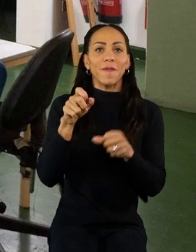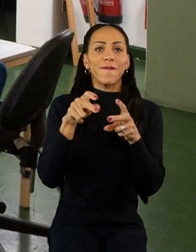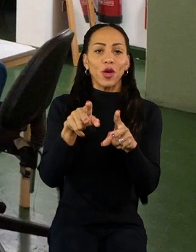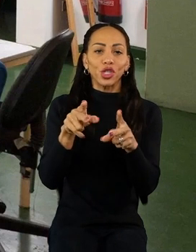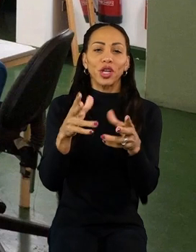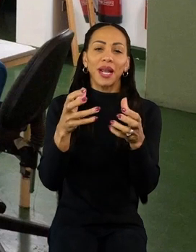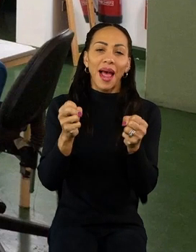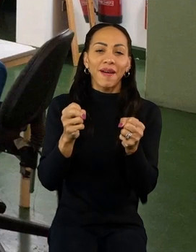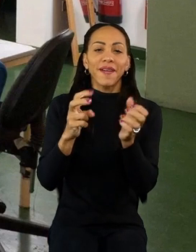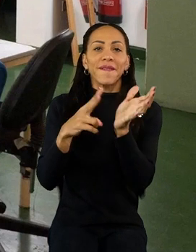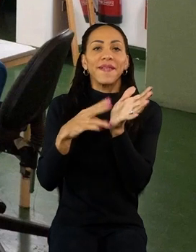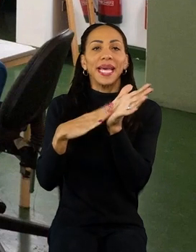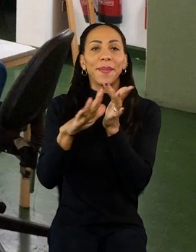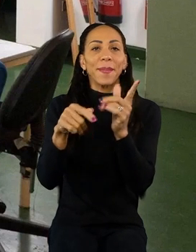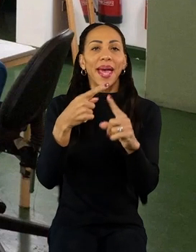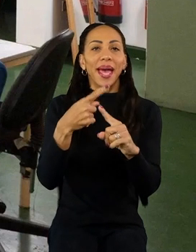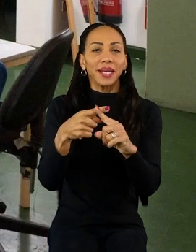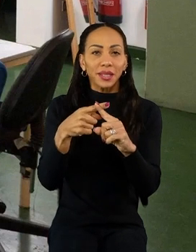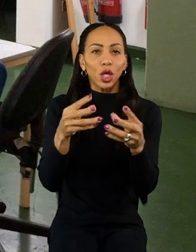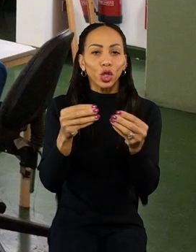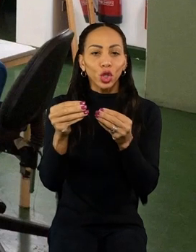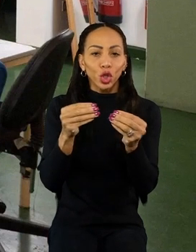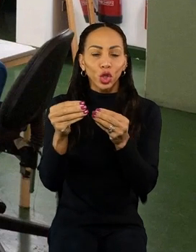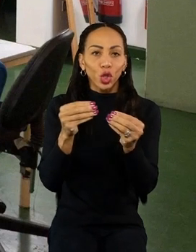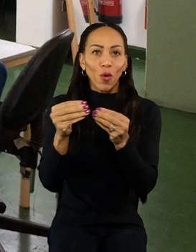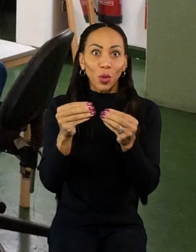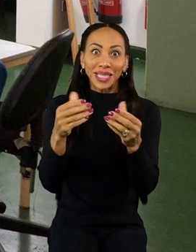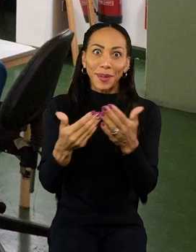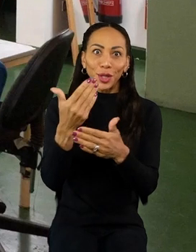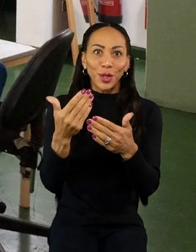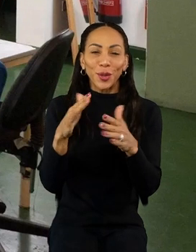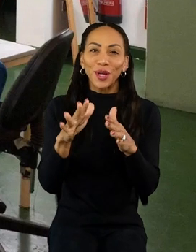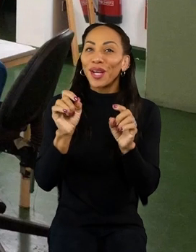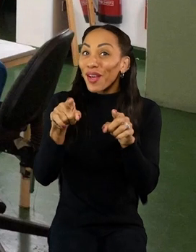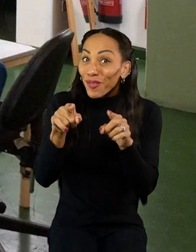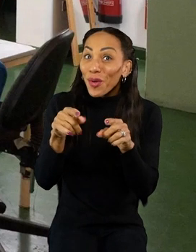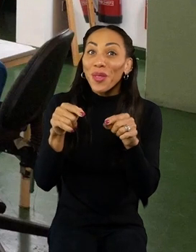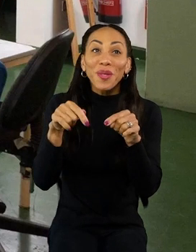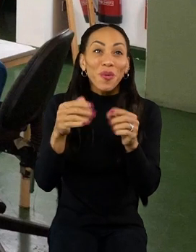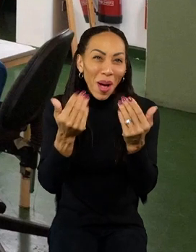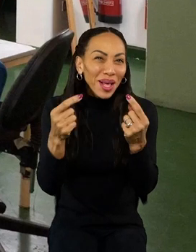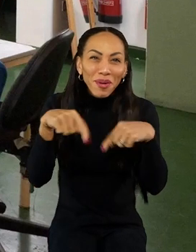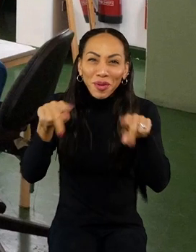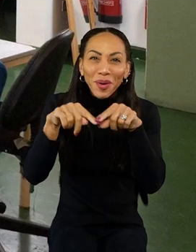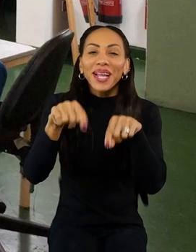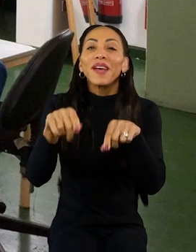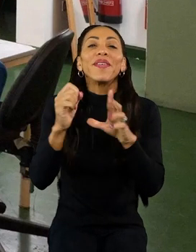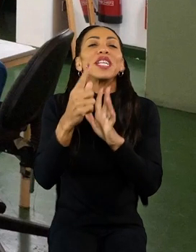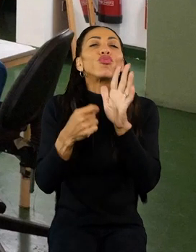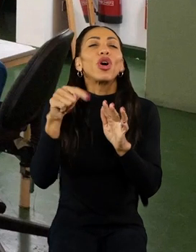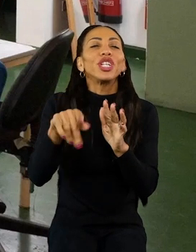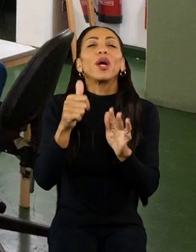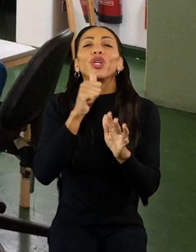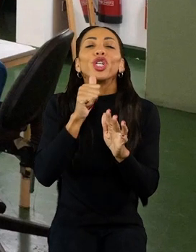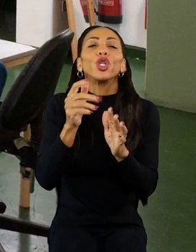Zoom version of vMix. So this is what we're using. We use for this particular project. Welcome everybody. For this particular project, we